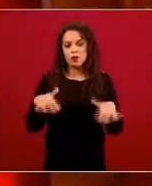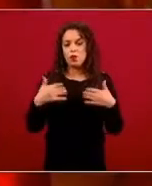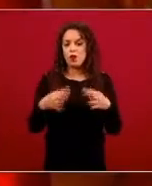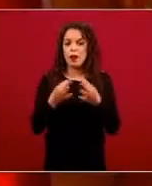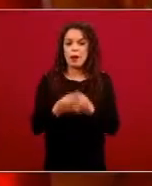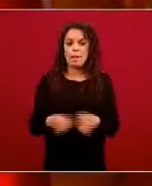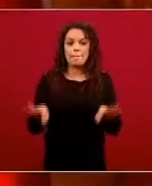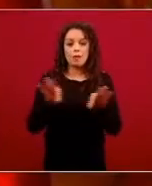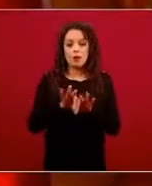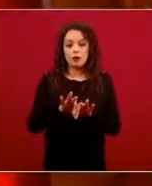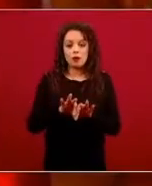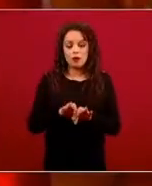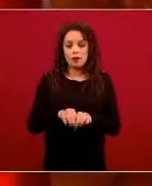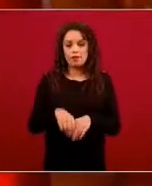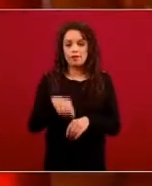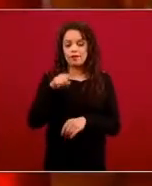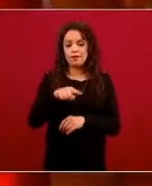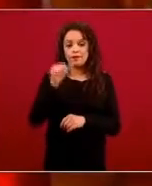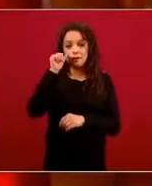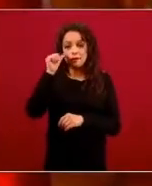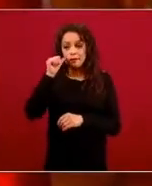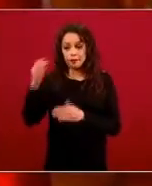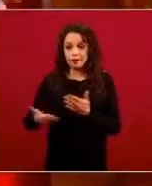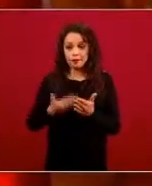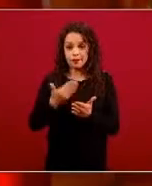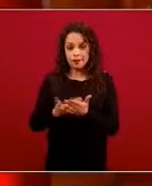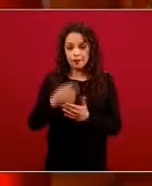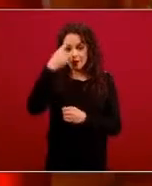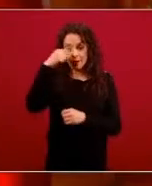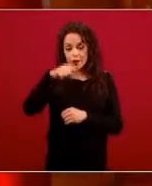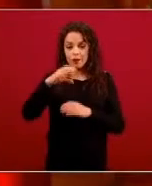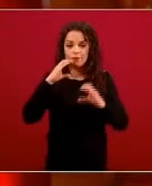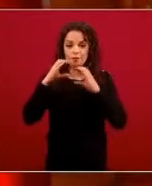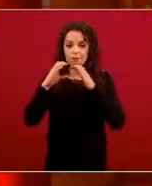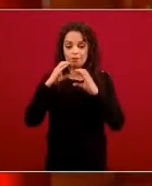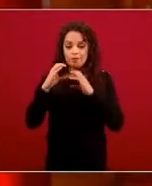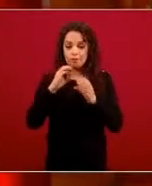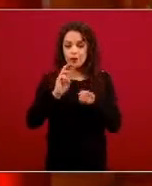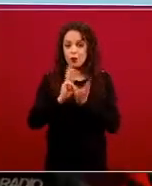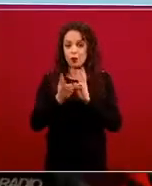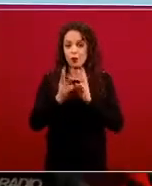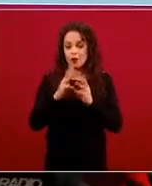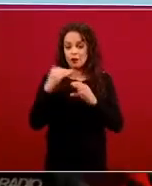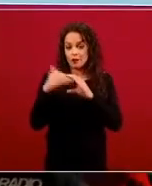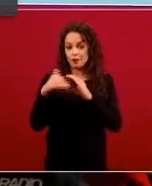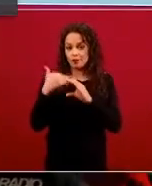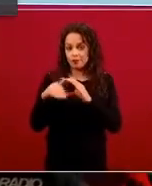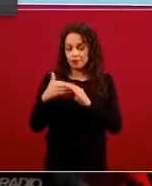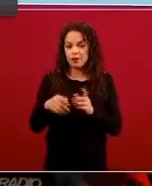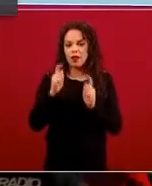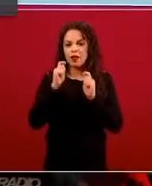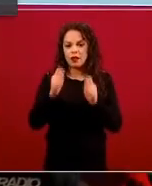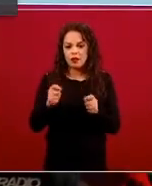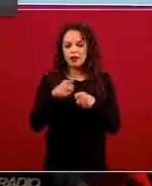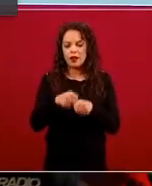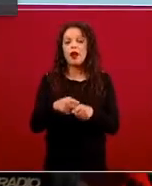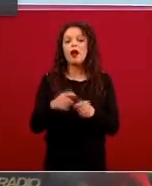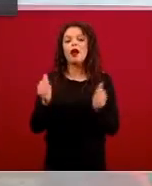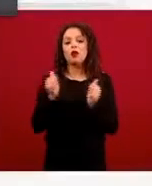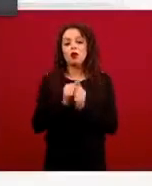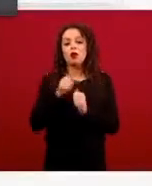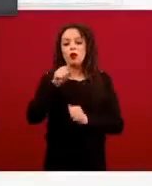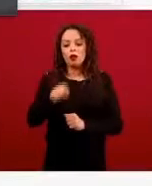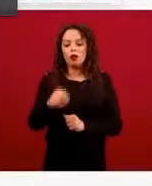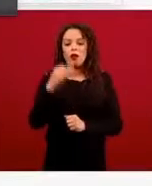We've received support from so many really important companies. So our chatbot that we launched